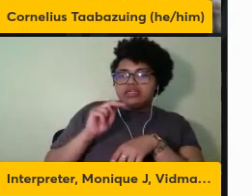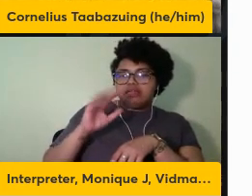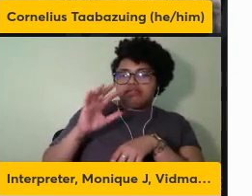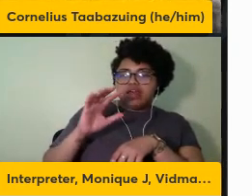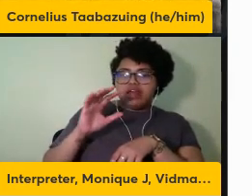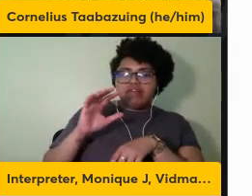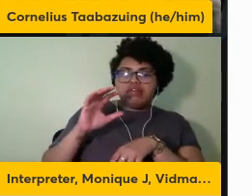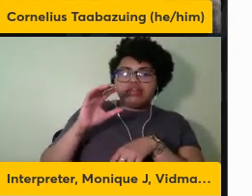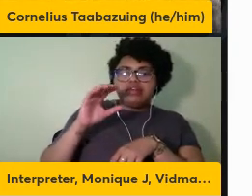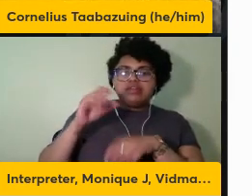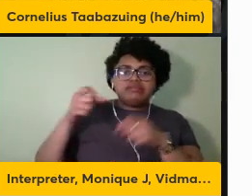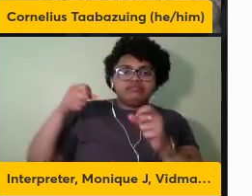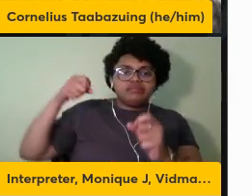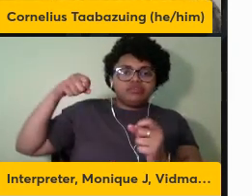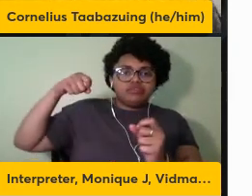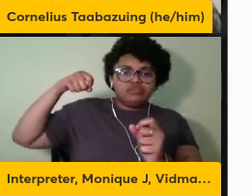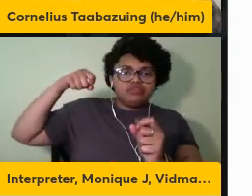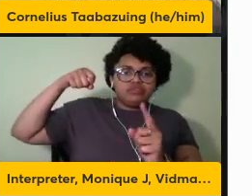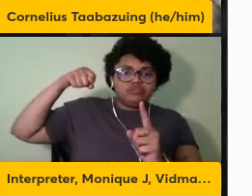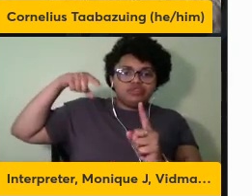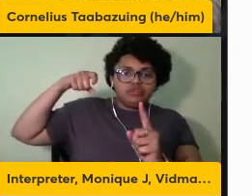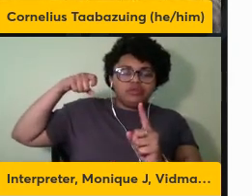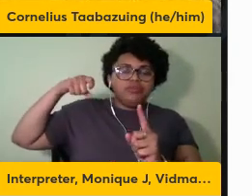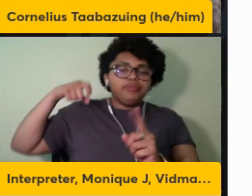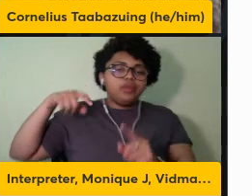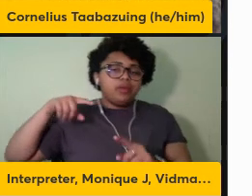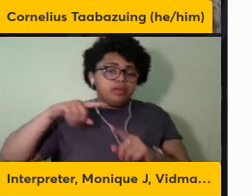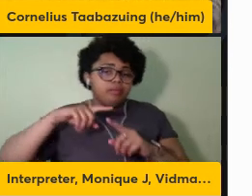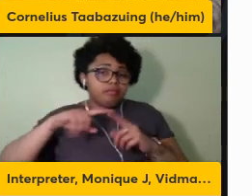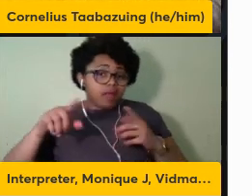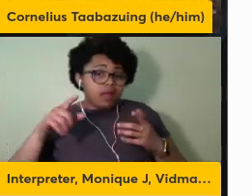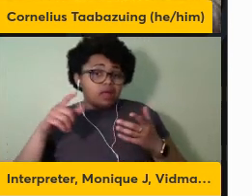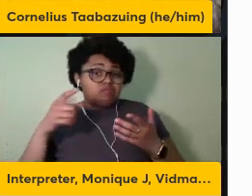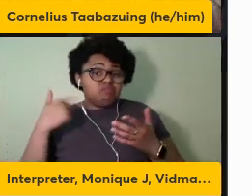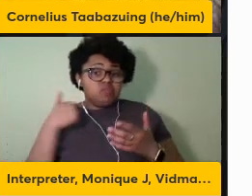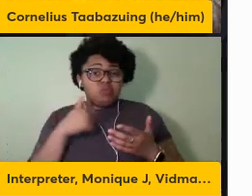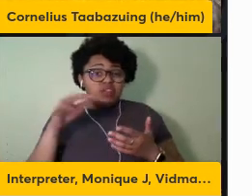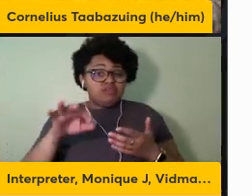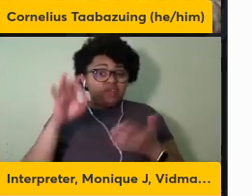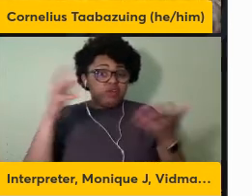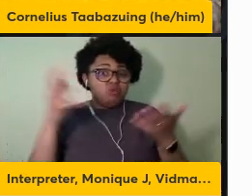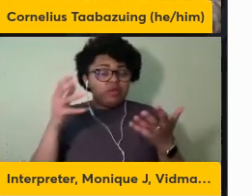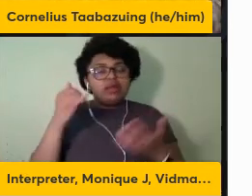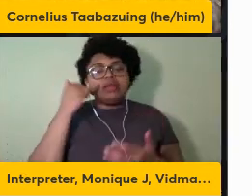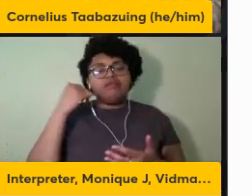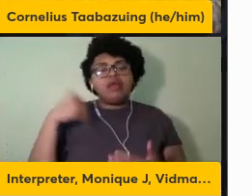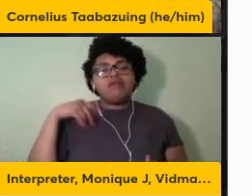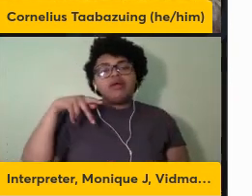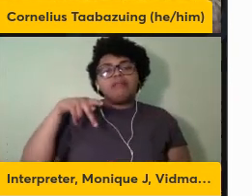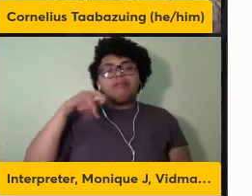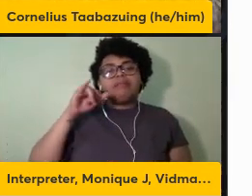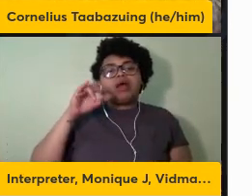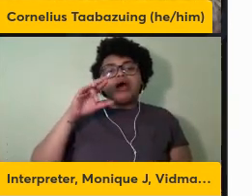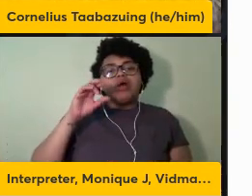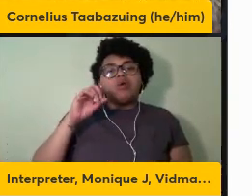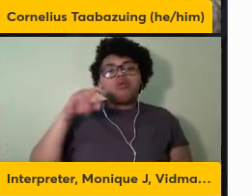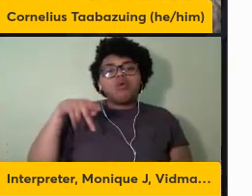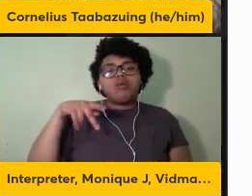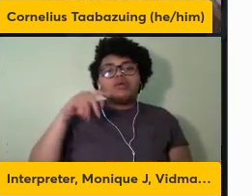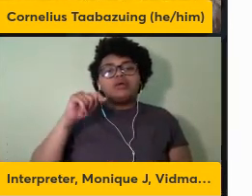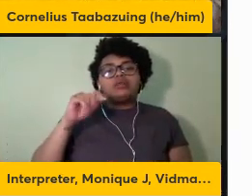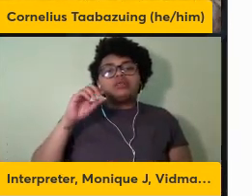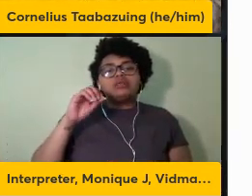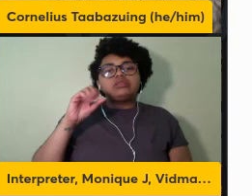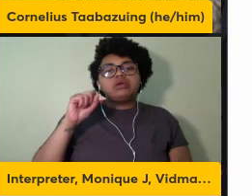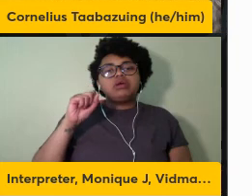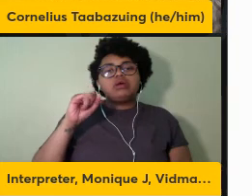long story short, it's essentially what we discovered was that if you have a pyroptotic agent, in our case, we're using Available